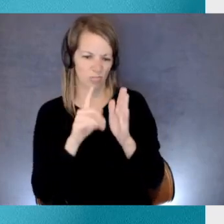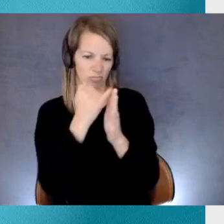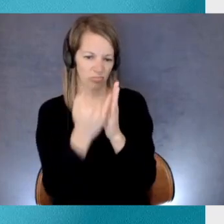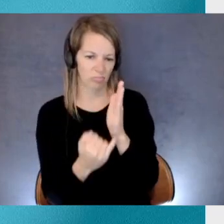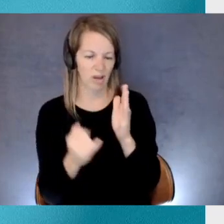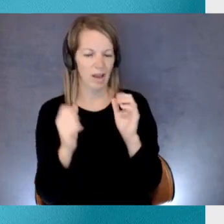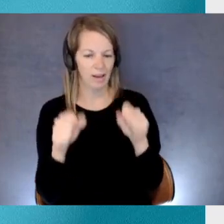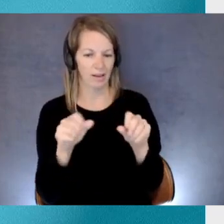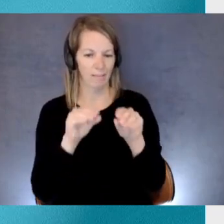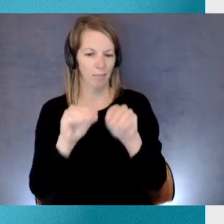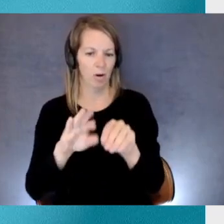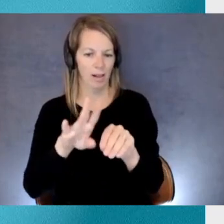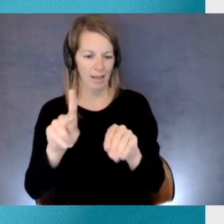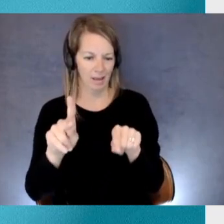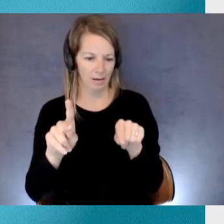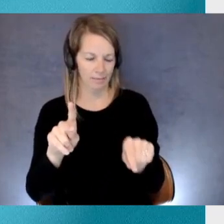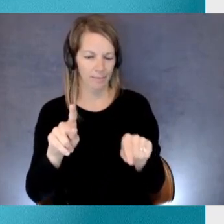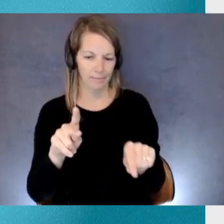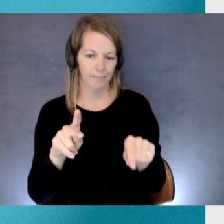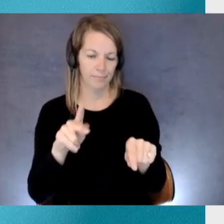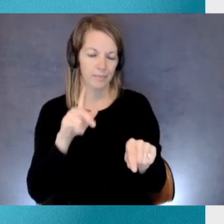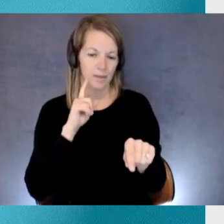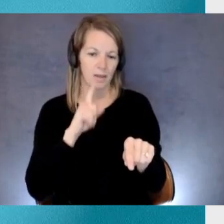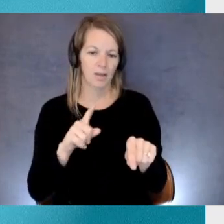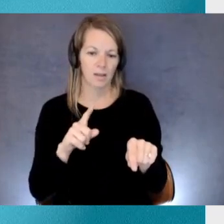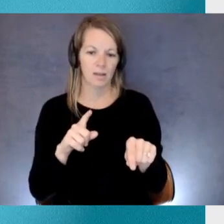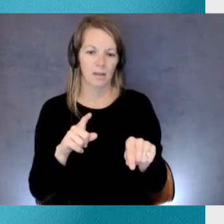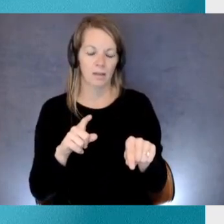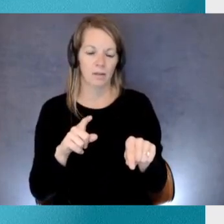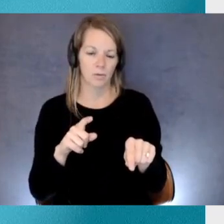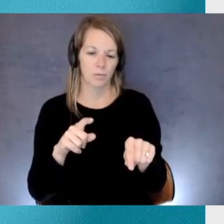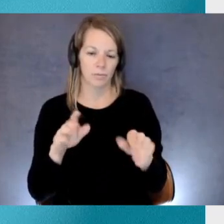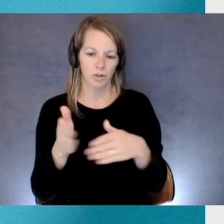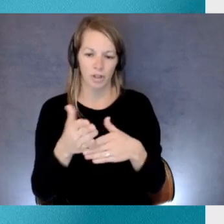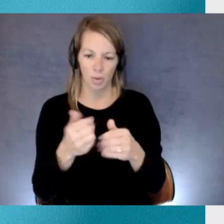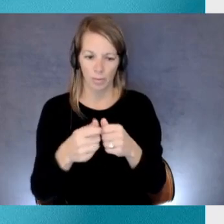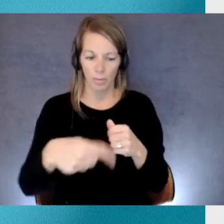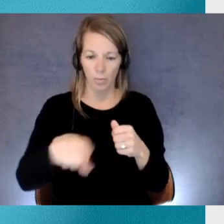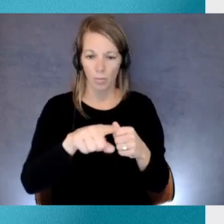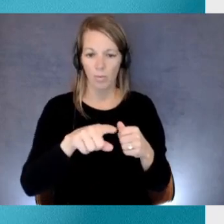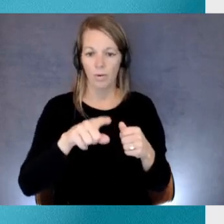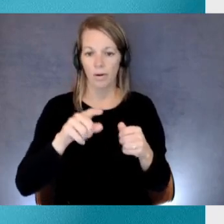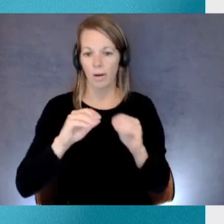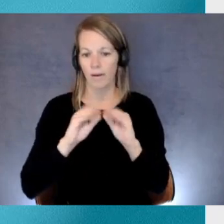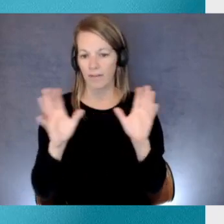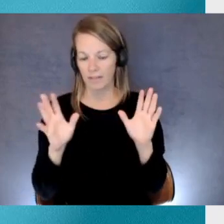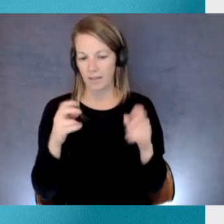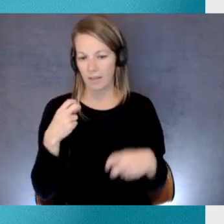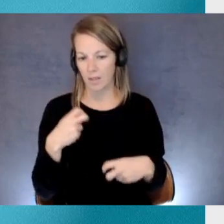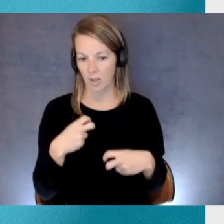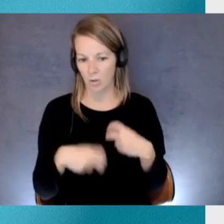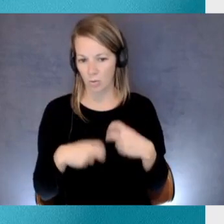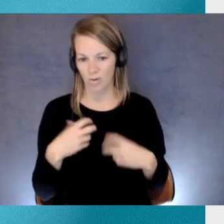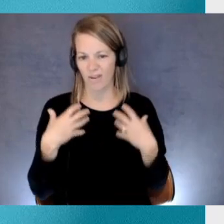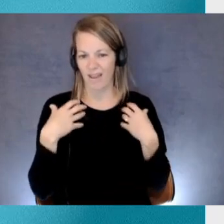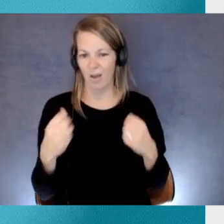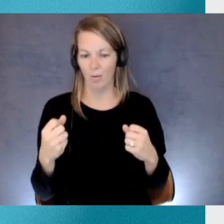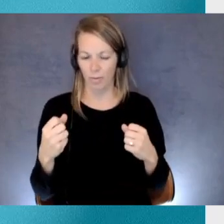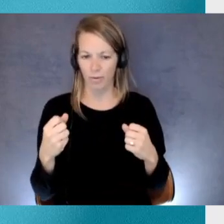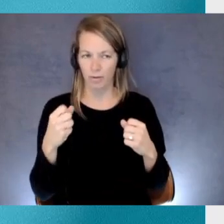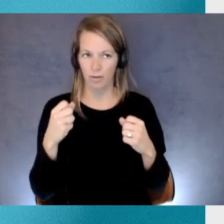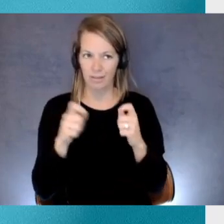a link on the Padlet to this comic about the issue of health, the specific